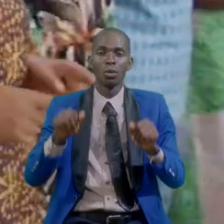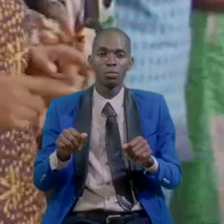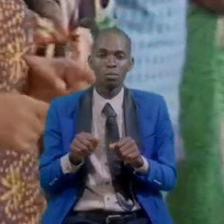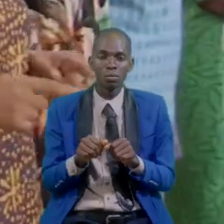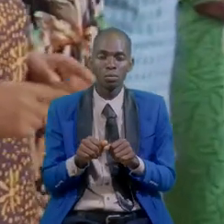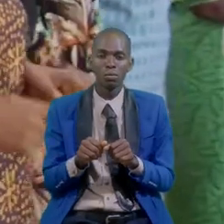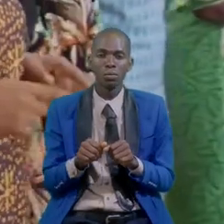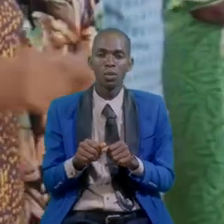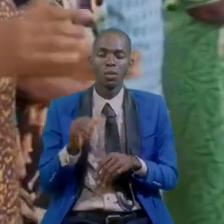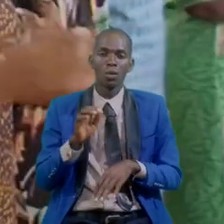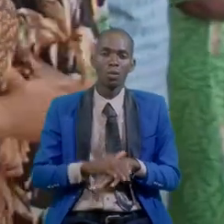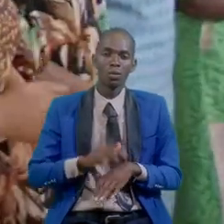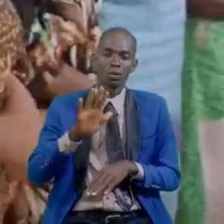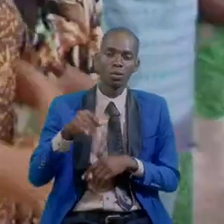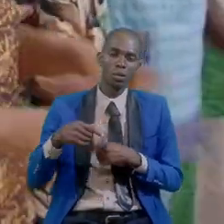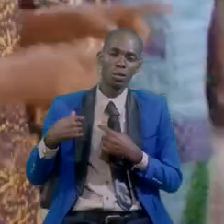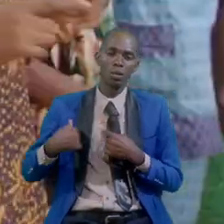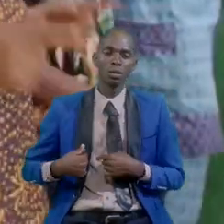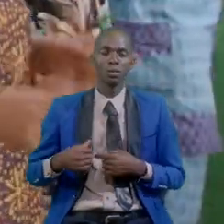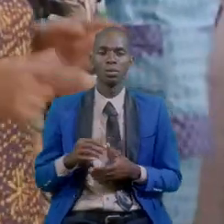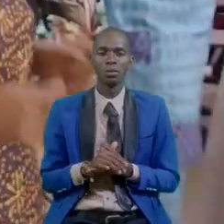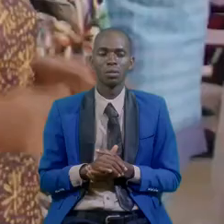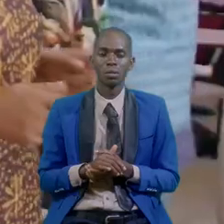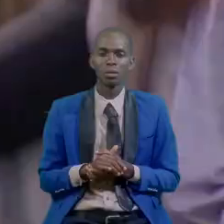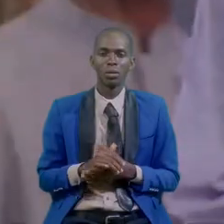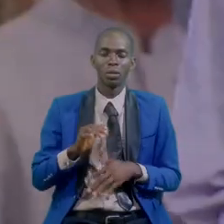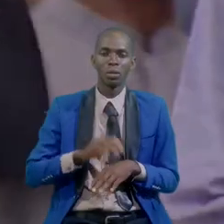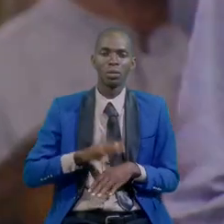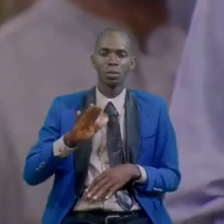on your heart, your soul,